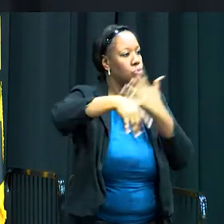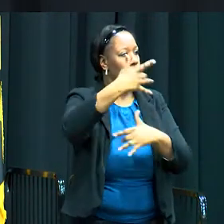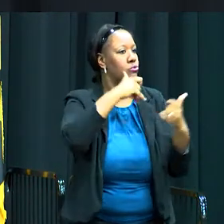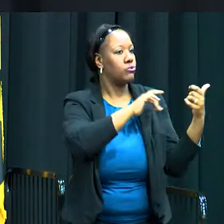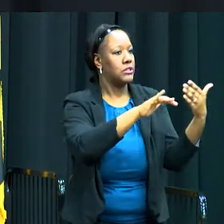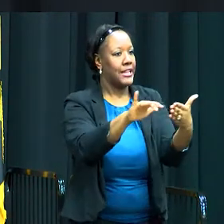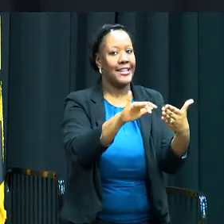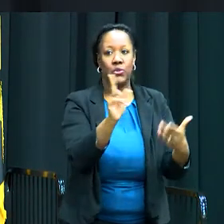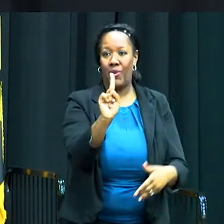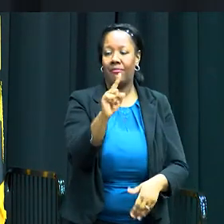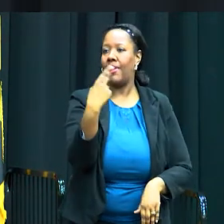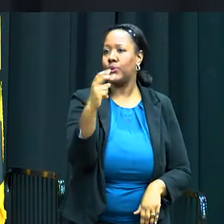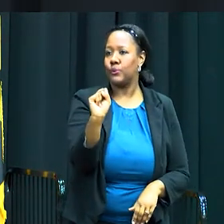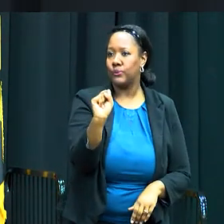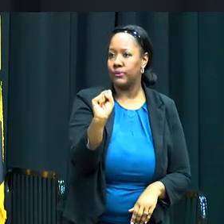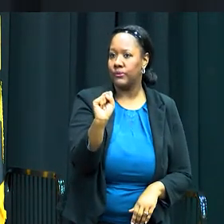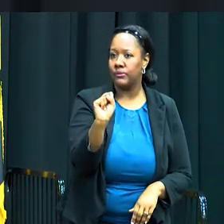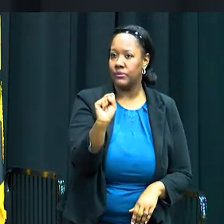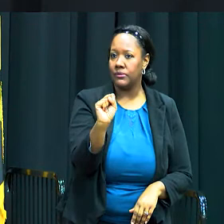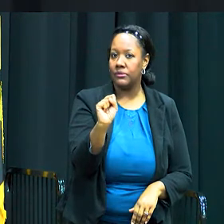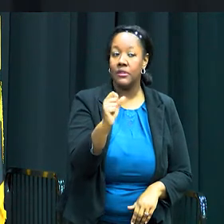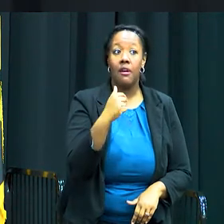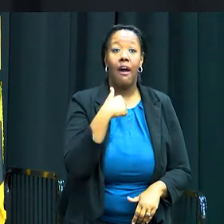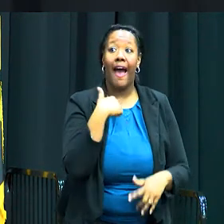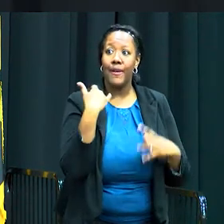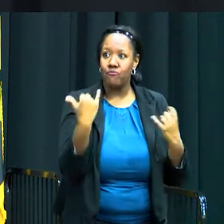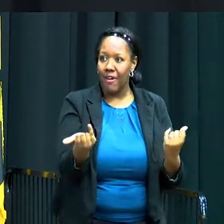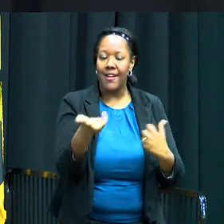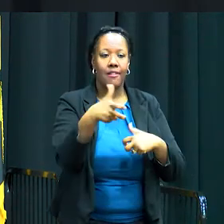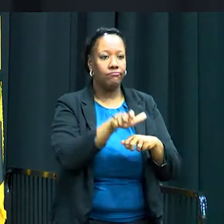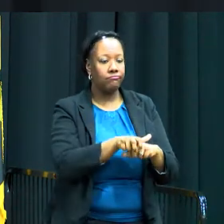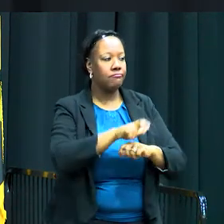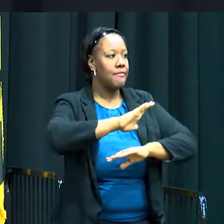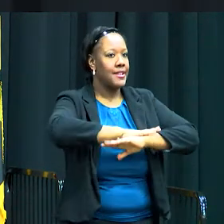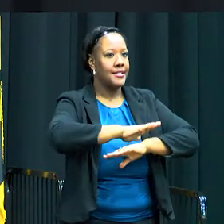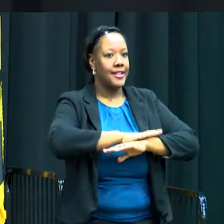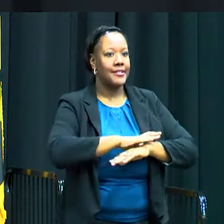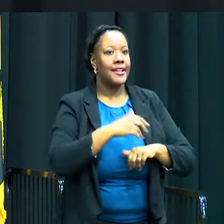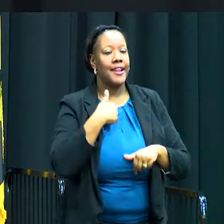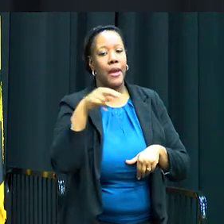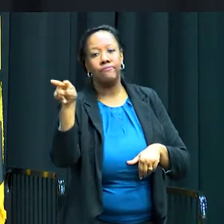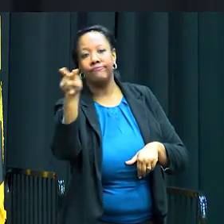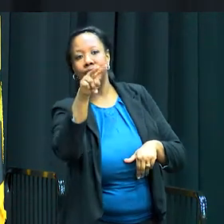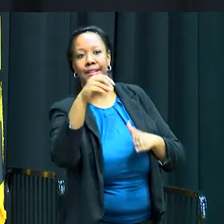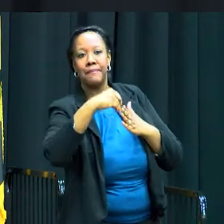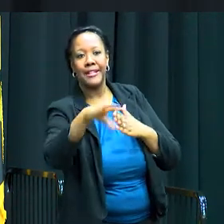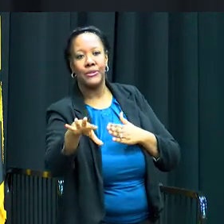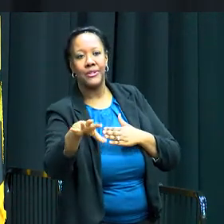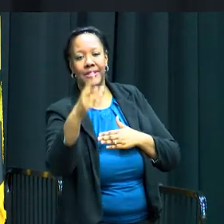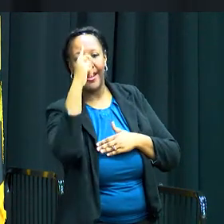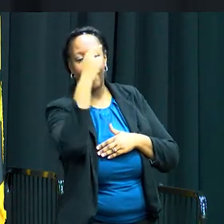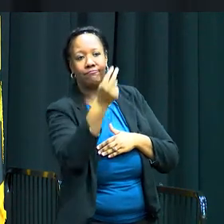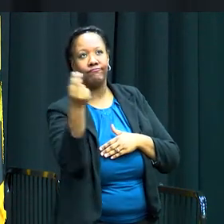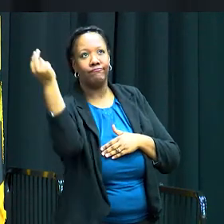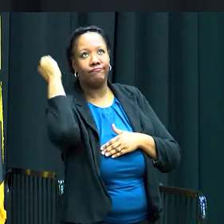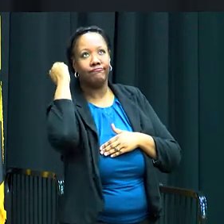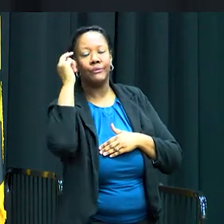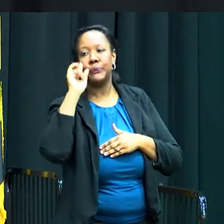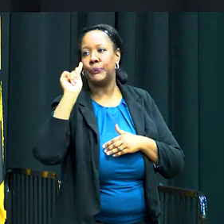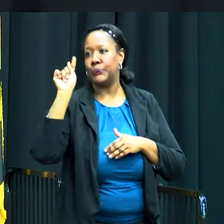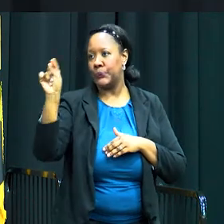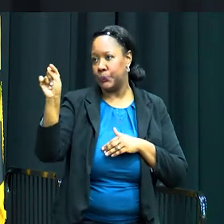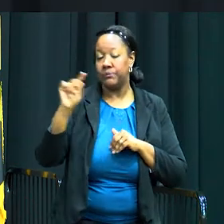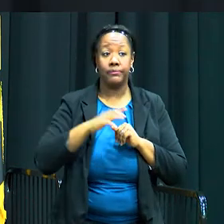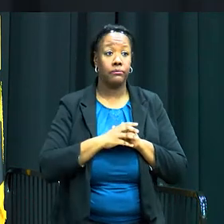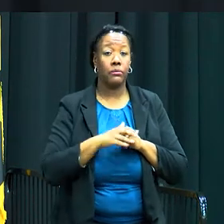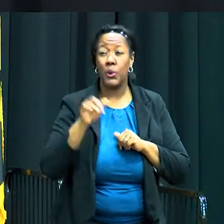school environment. I'm sitting at my desk right now and looking at my students, and I thought of you. All I know is